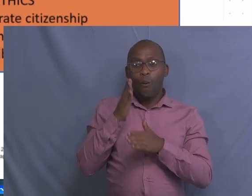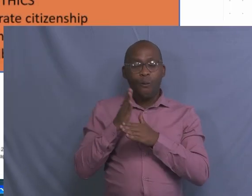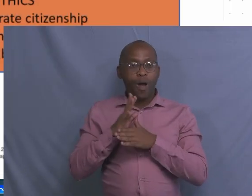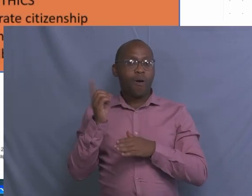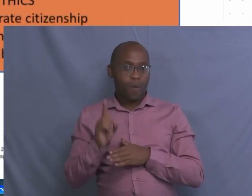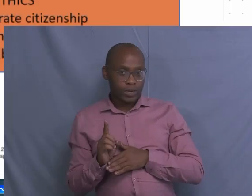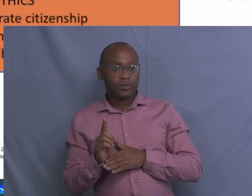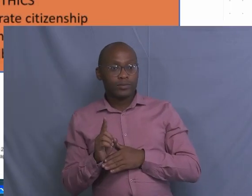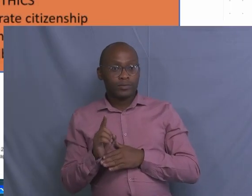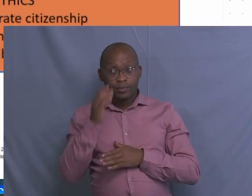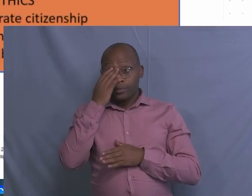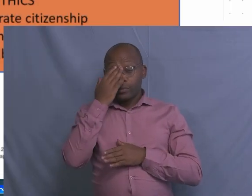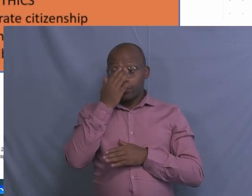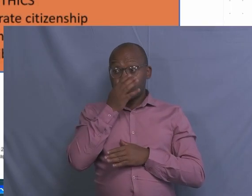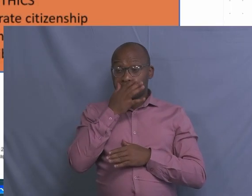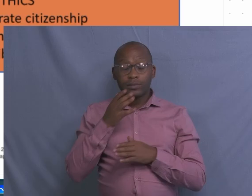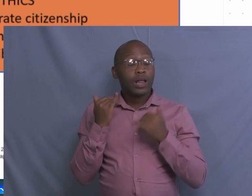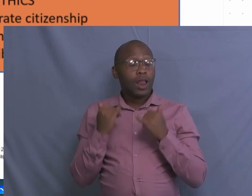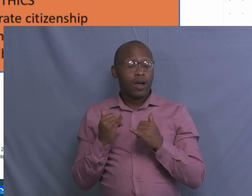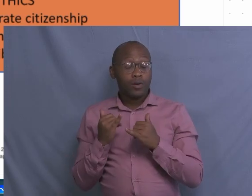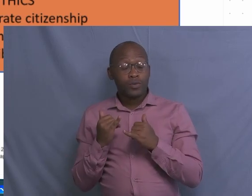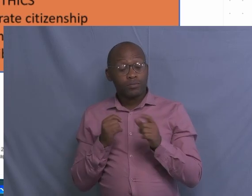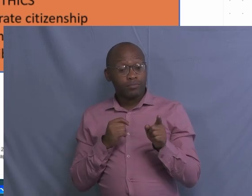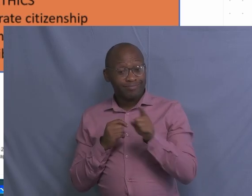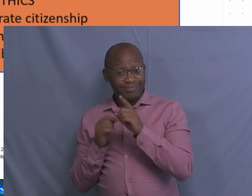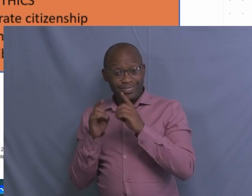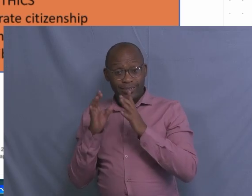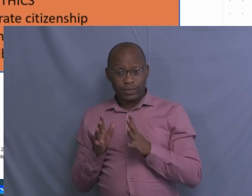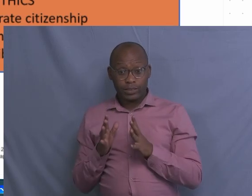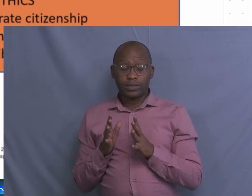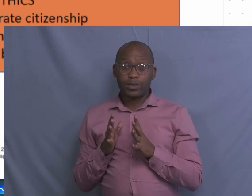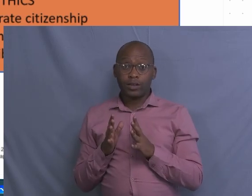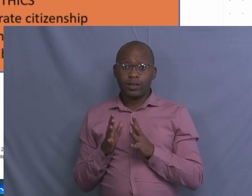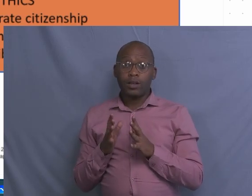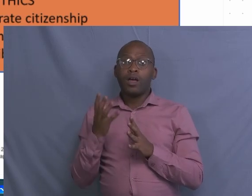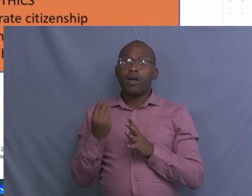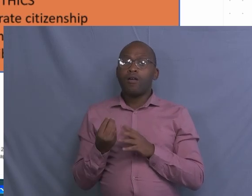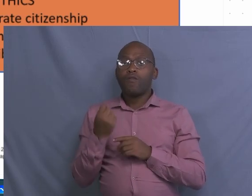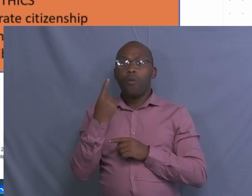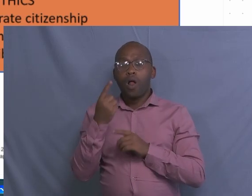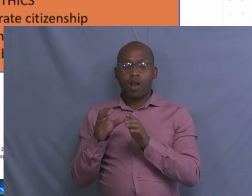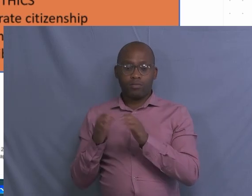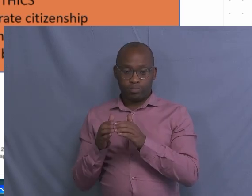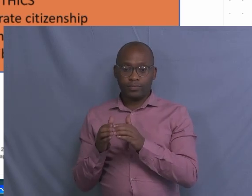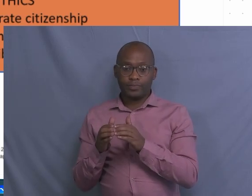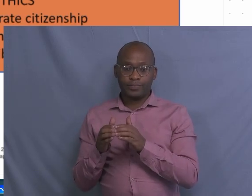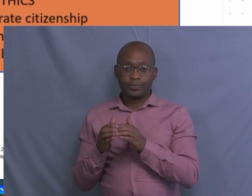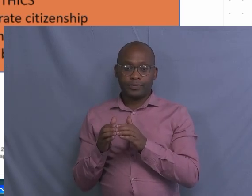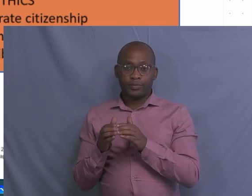which board or be, because now the directors would fall under one of those committees. So